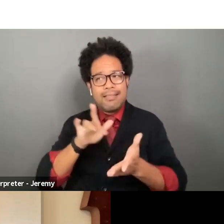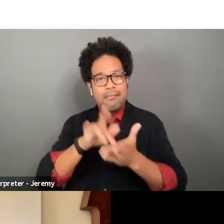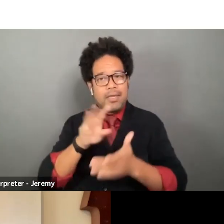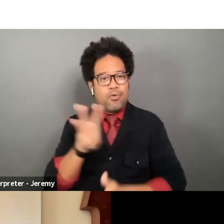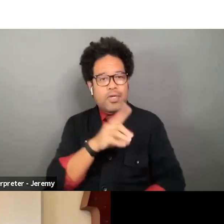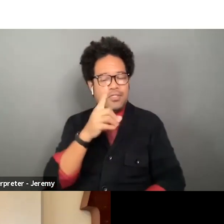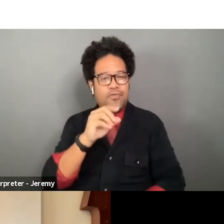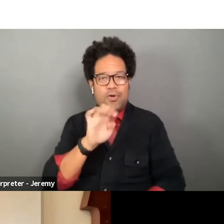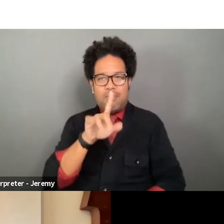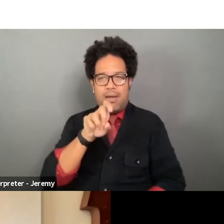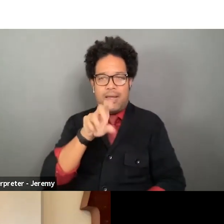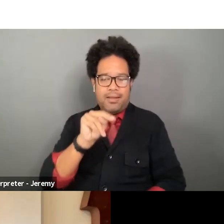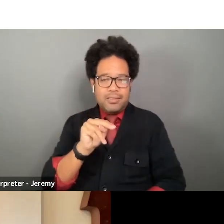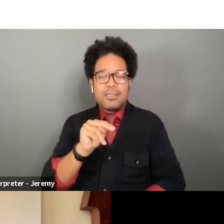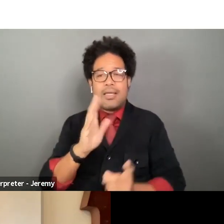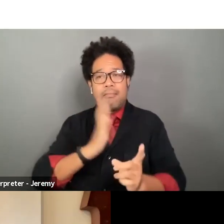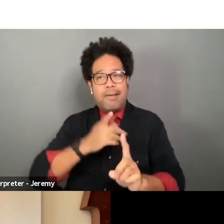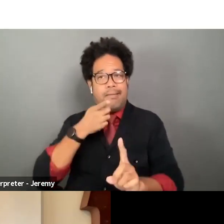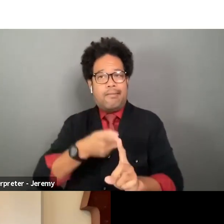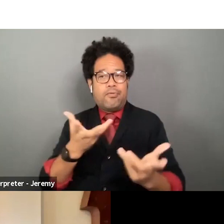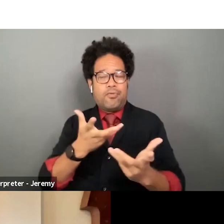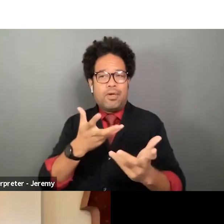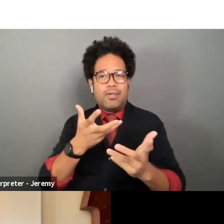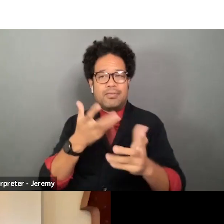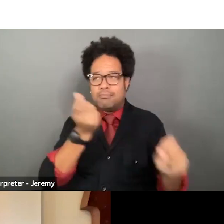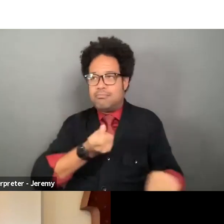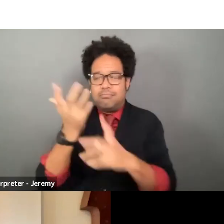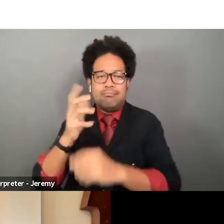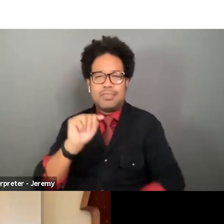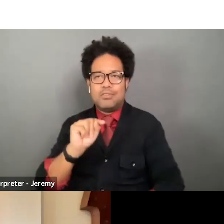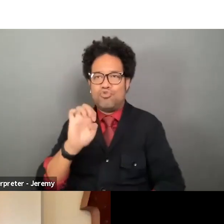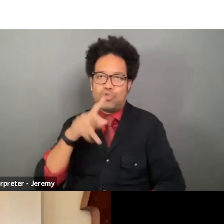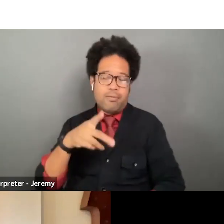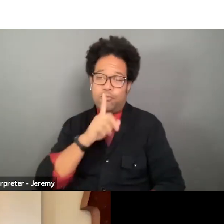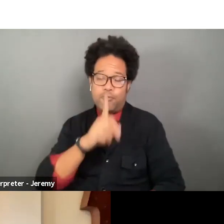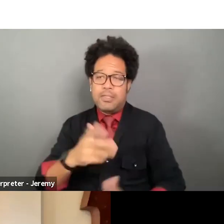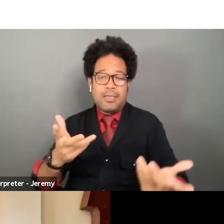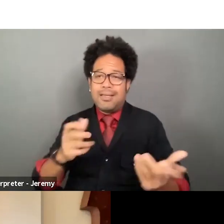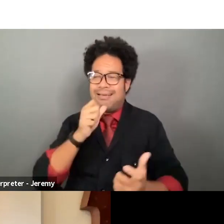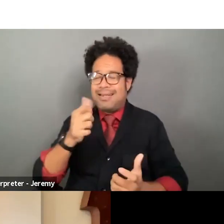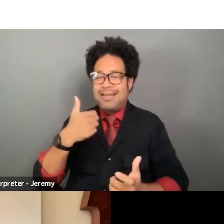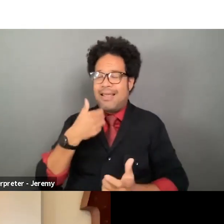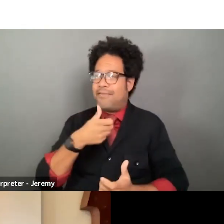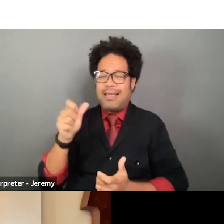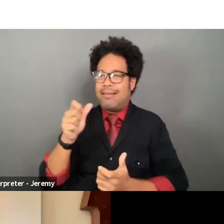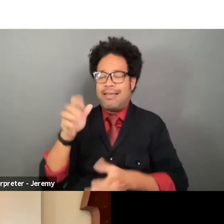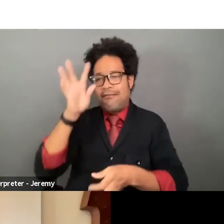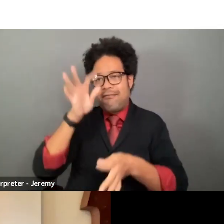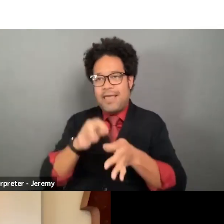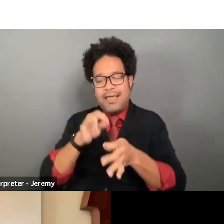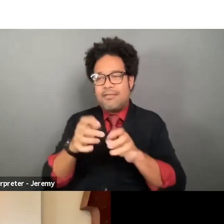my intentions and work with that was just to eliminate Trump. I had no faith as someone of